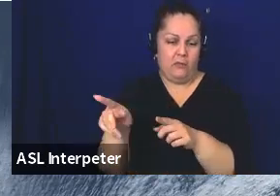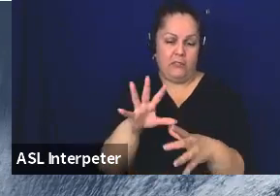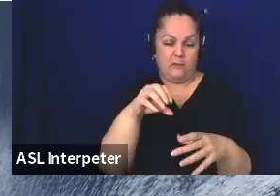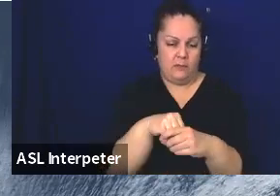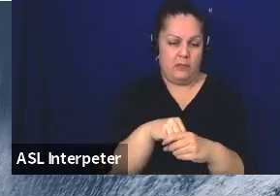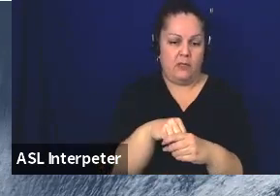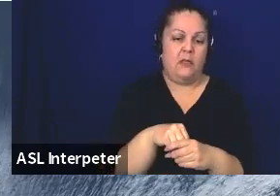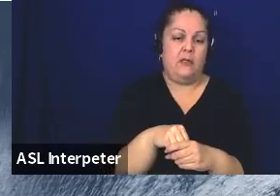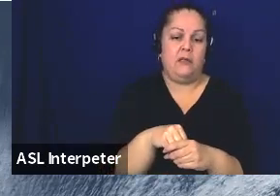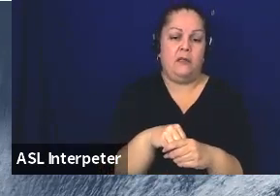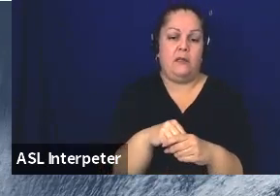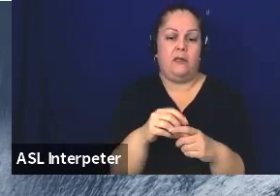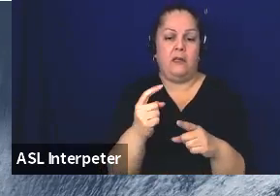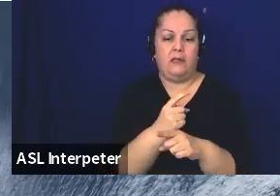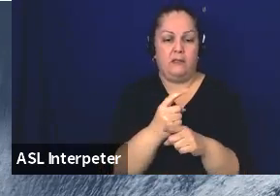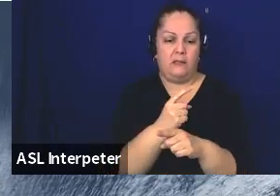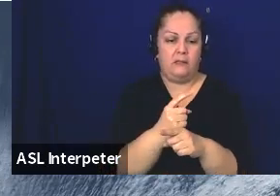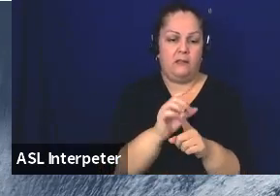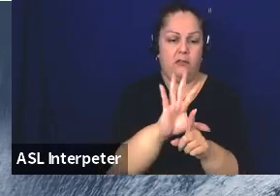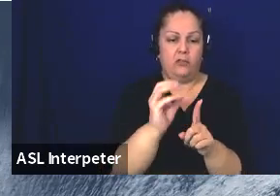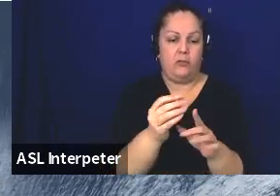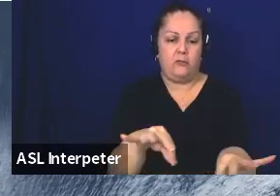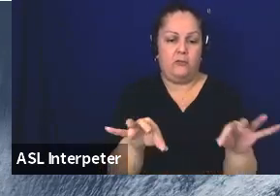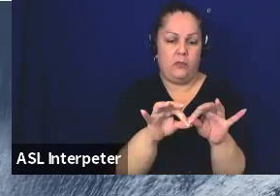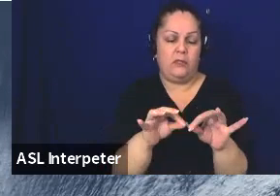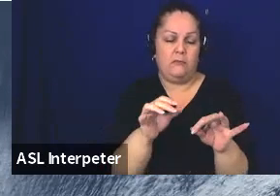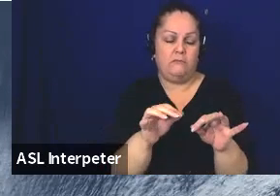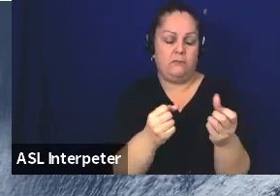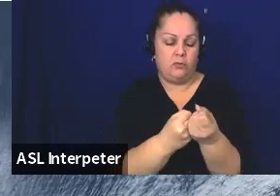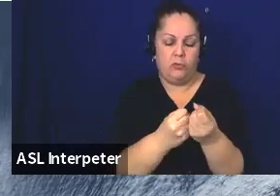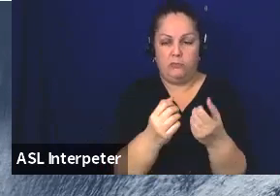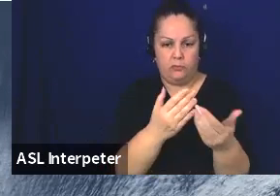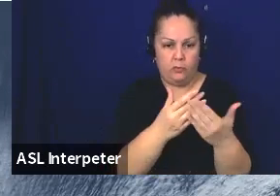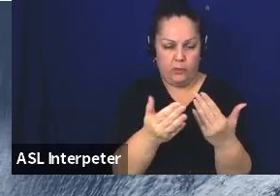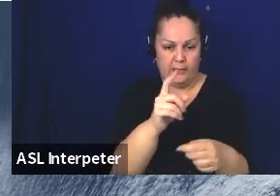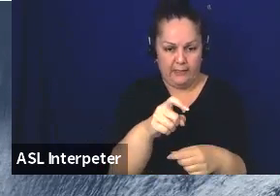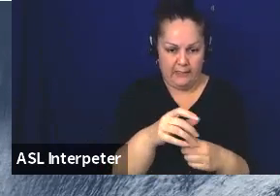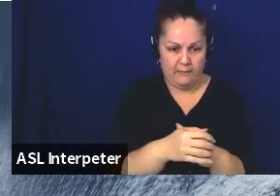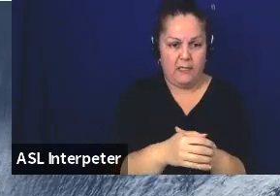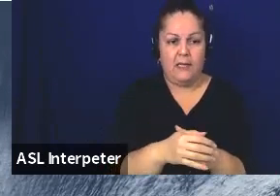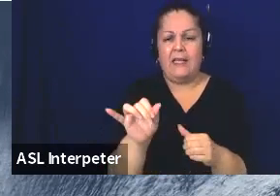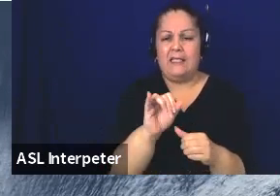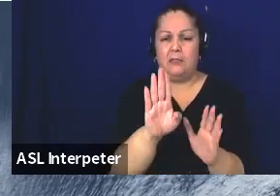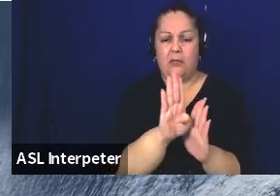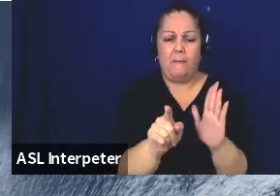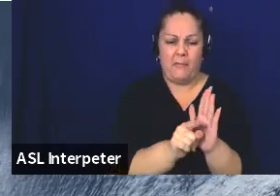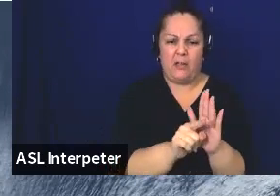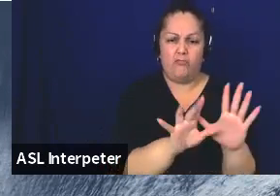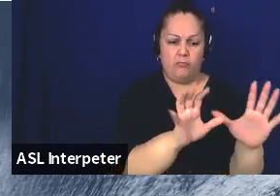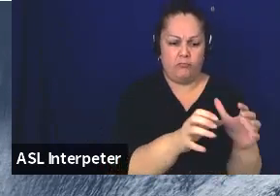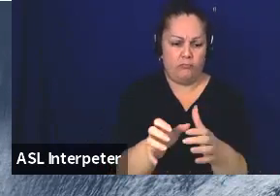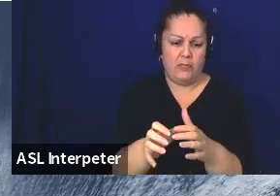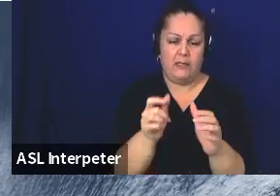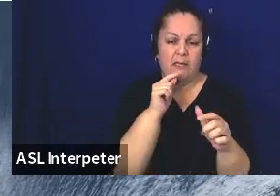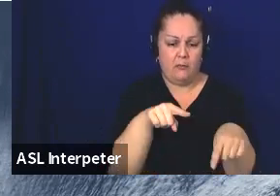supports where appropriate. It's integral to crisis response that stakeholders from similar backgrounds as the individuals